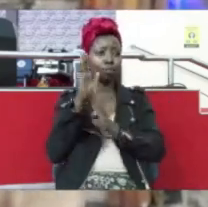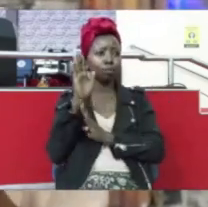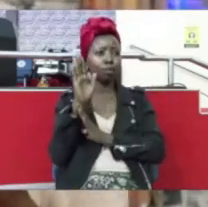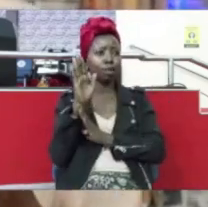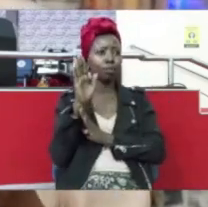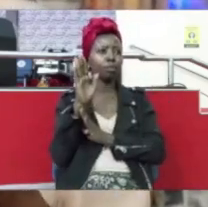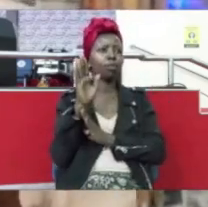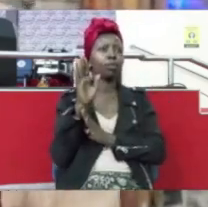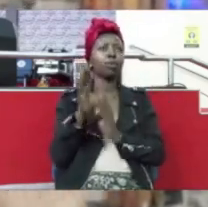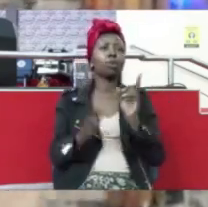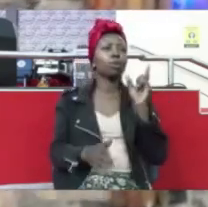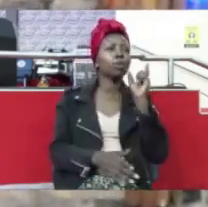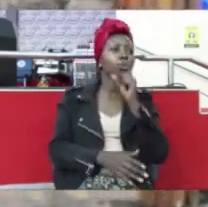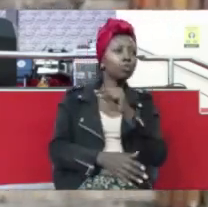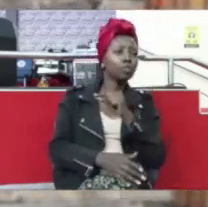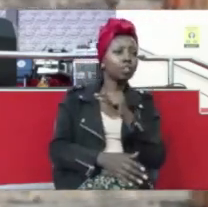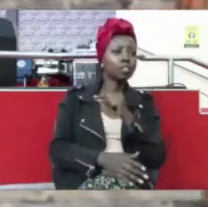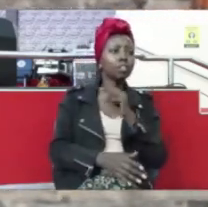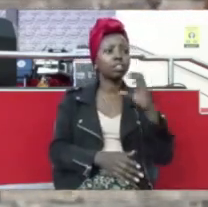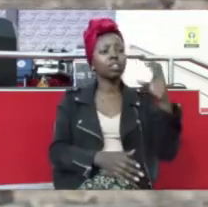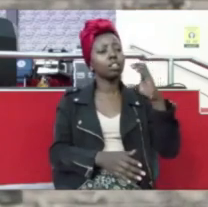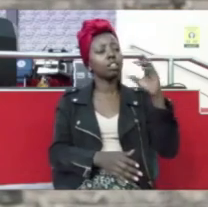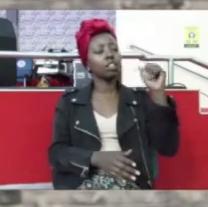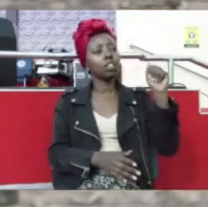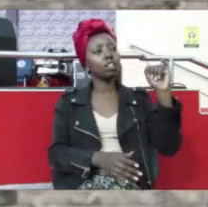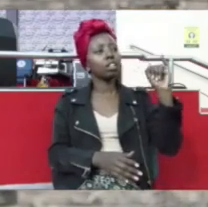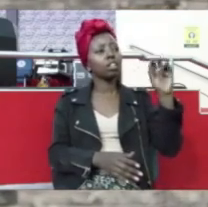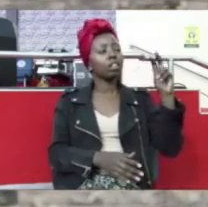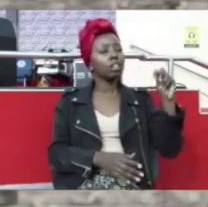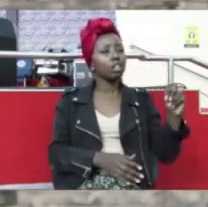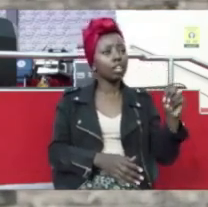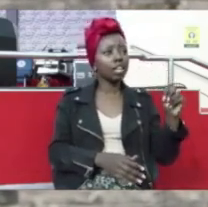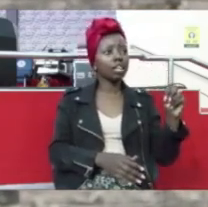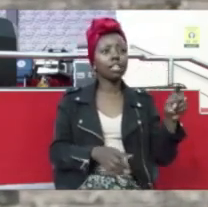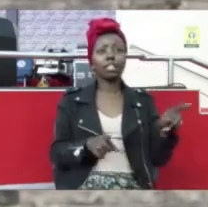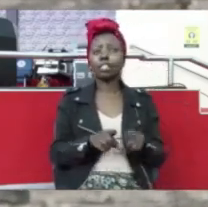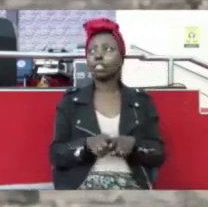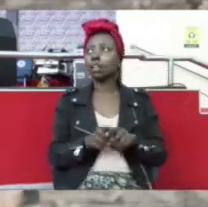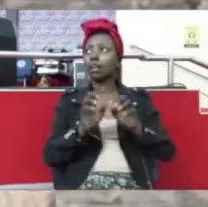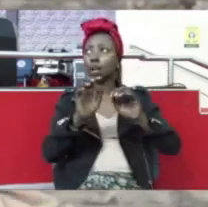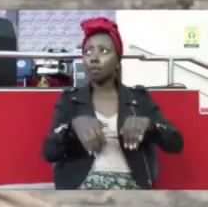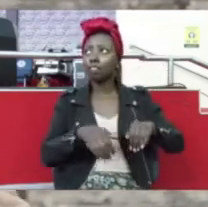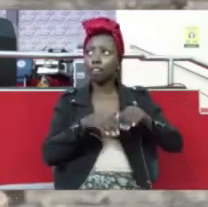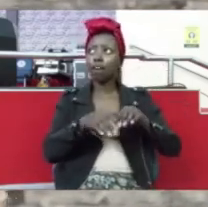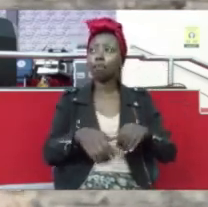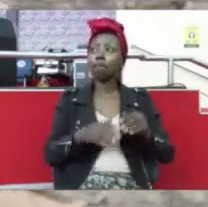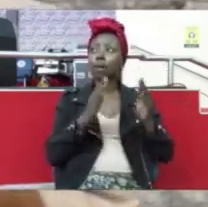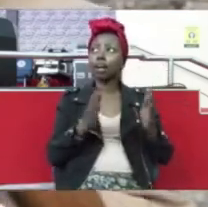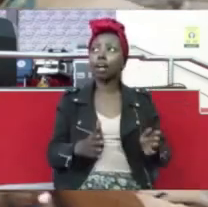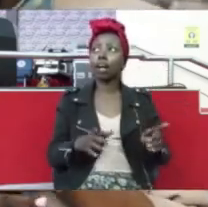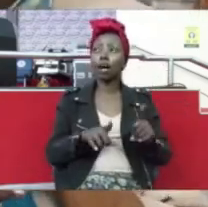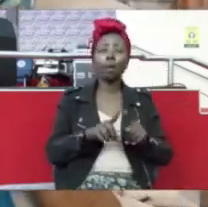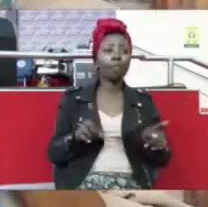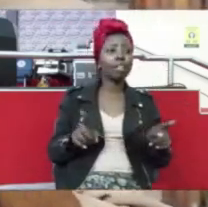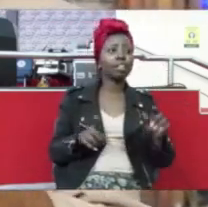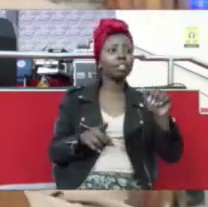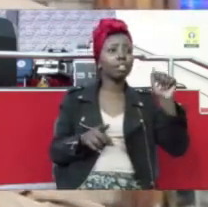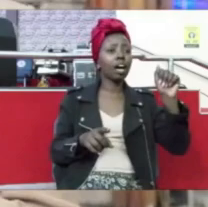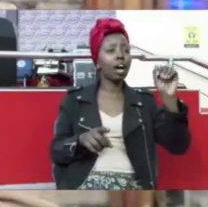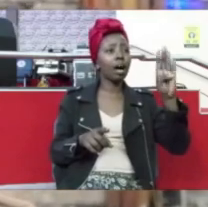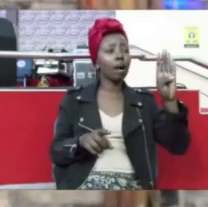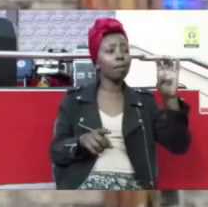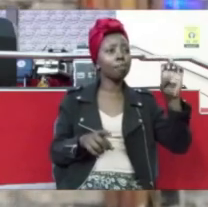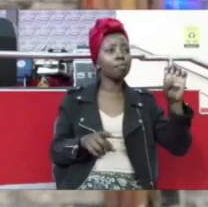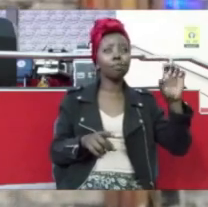already, Cain is a farmer while Abel is still a farmer but farming animals. Wale watu